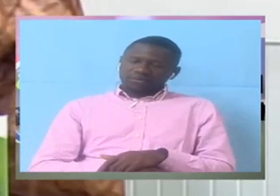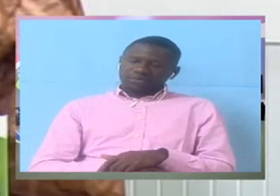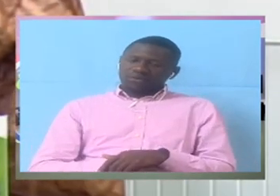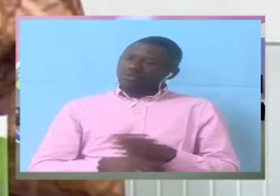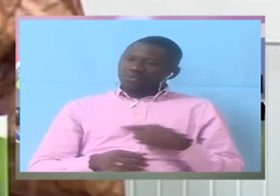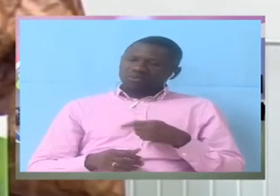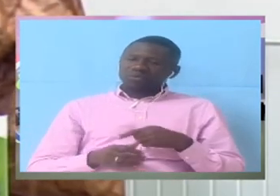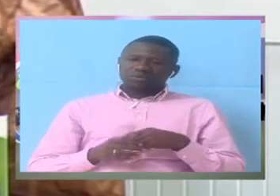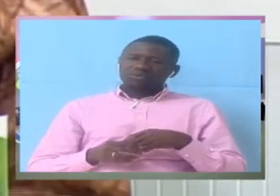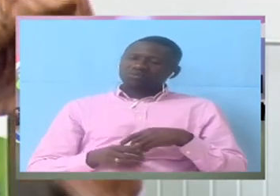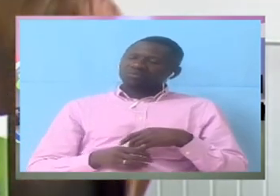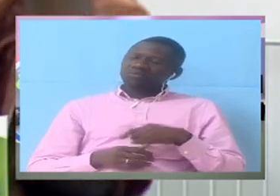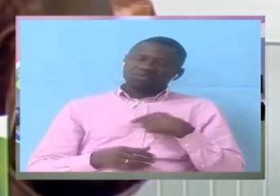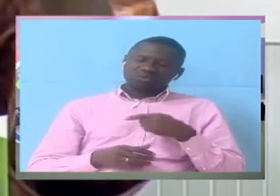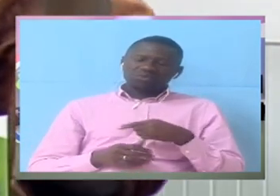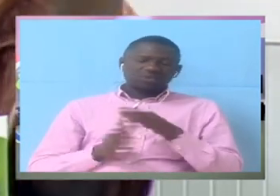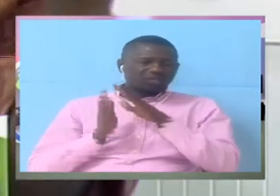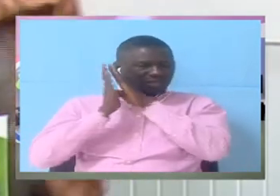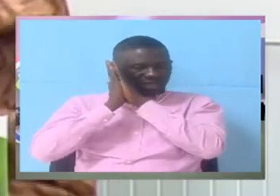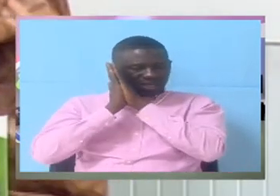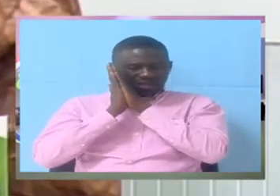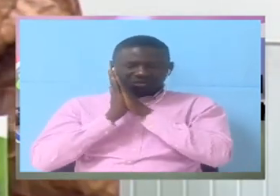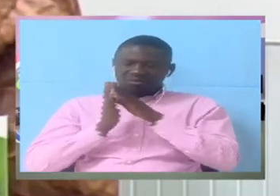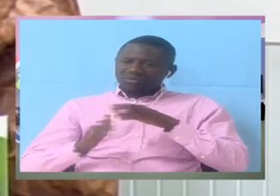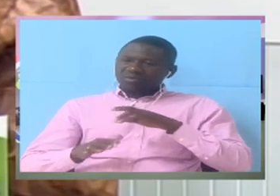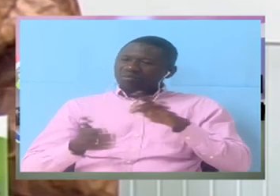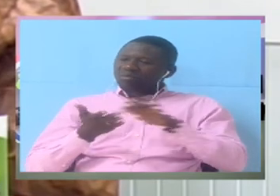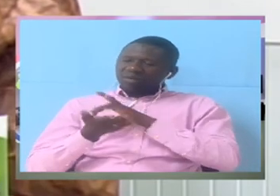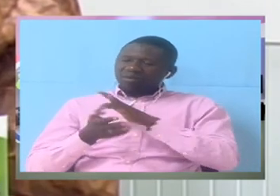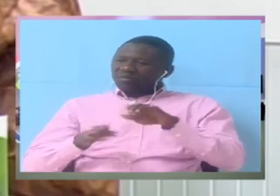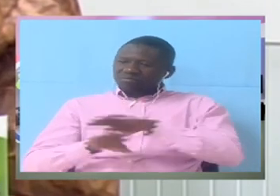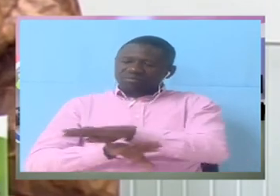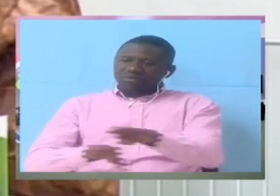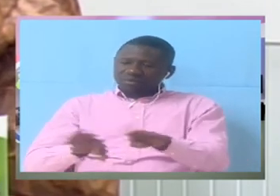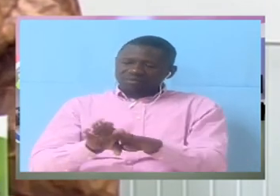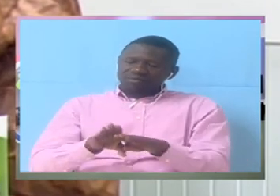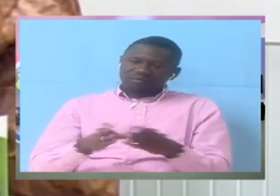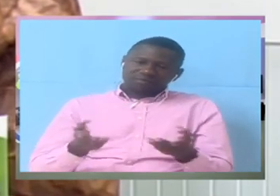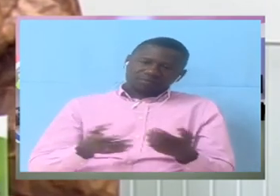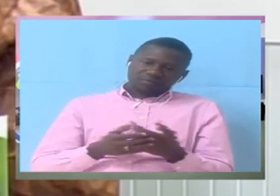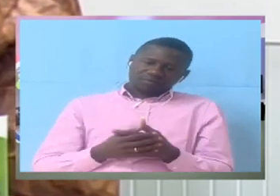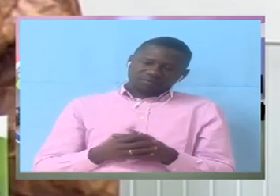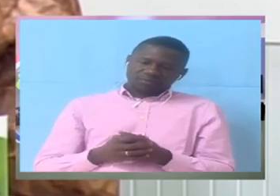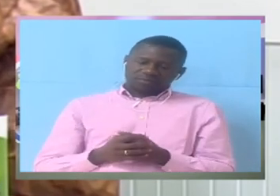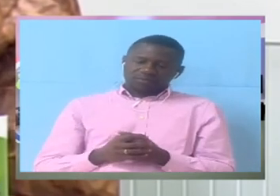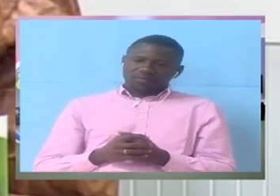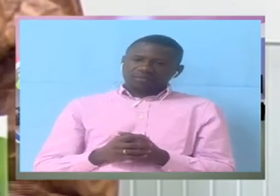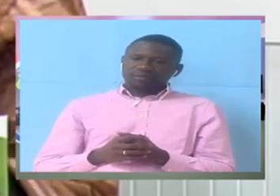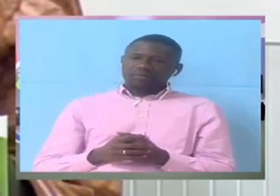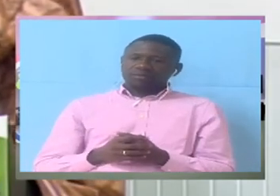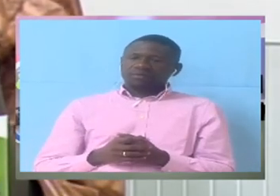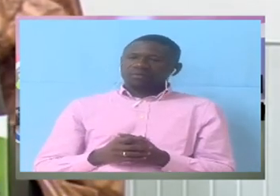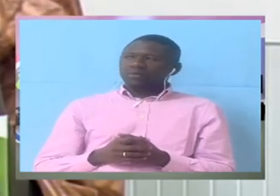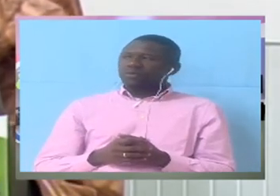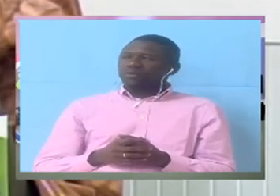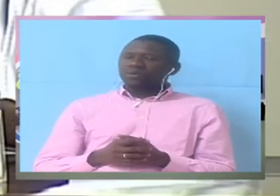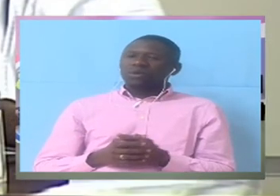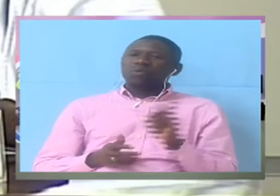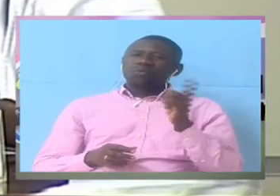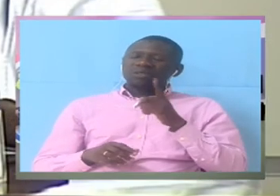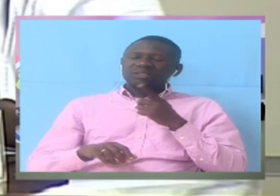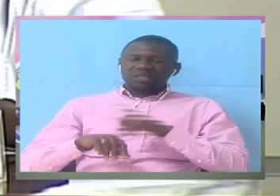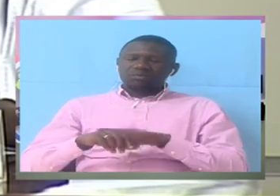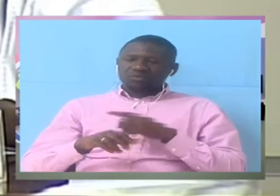Just sheer wickedness. We are just lying on the floor. Only a few were lying on the beds. At what stage were